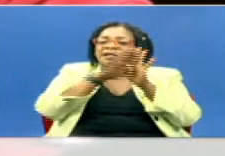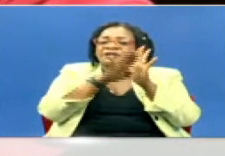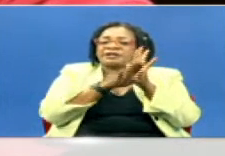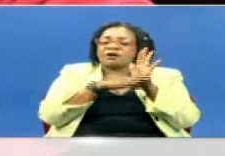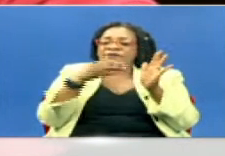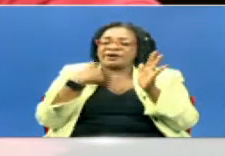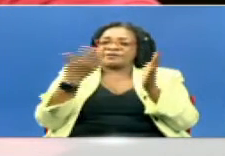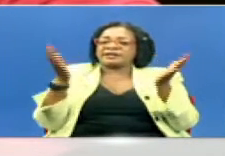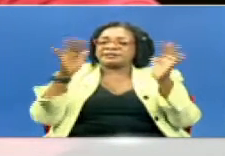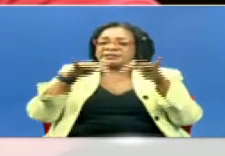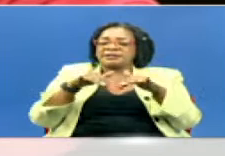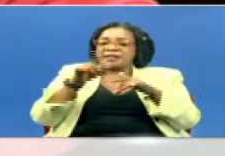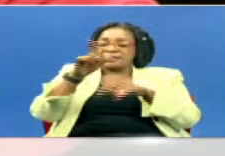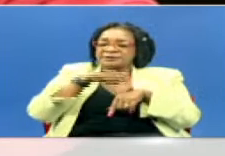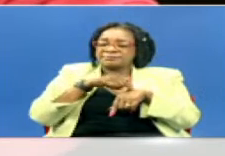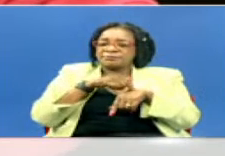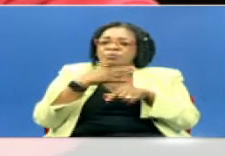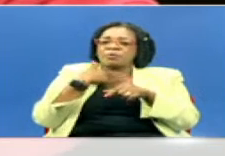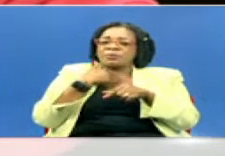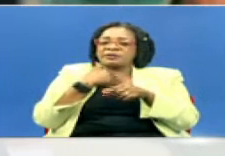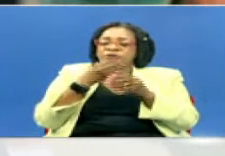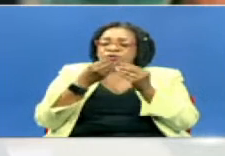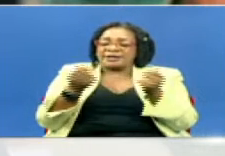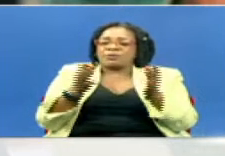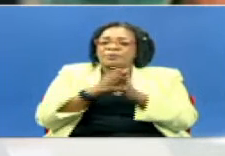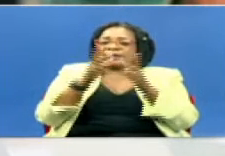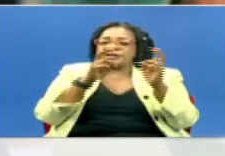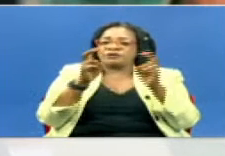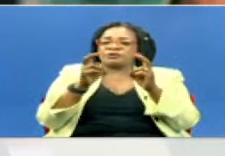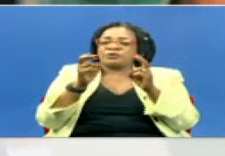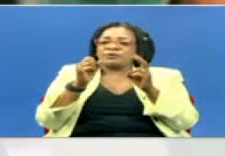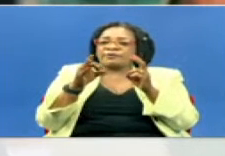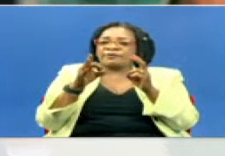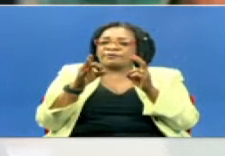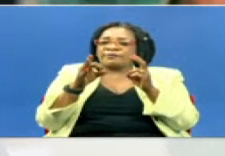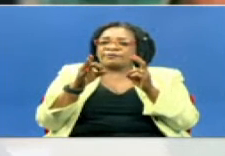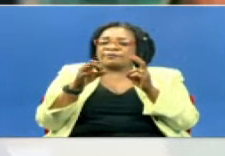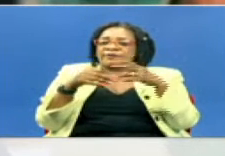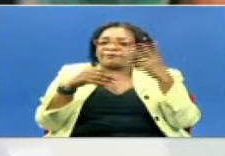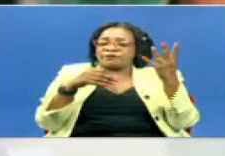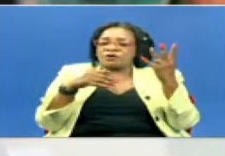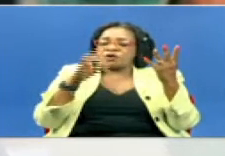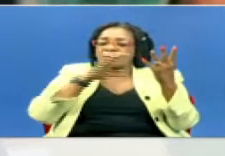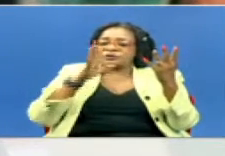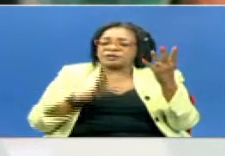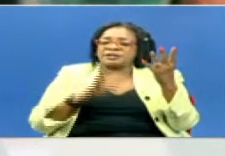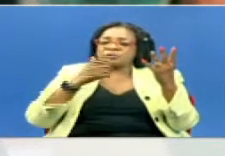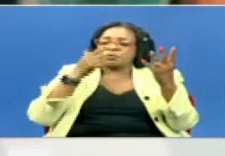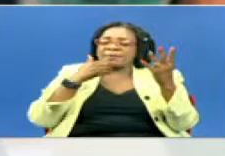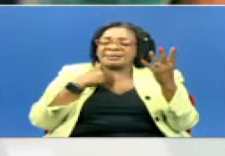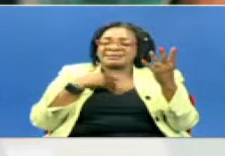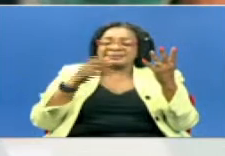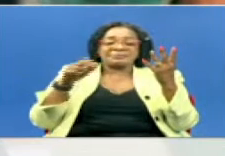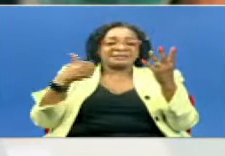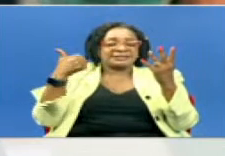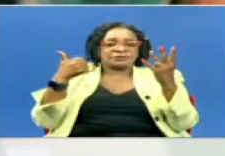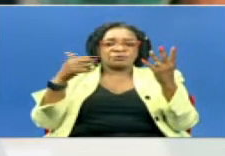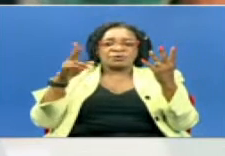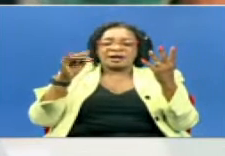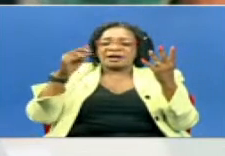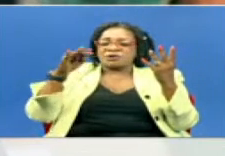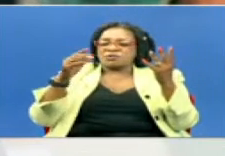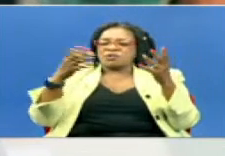assembly? First of all, that time, we wanted to deal with this issue of the four commissioners who were being subjected to kangaroo court